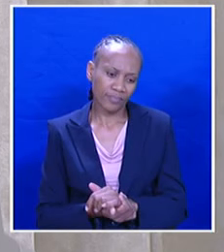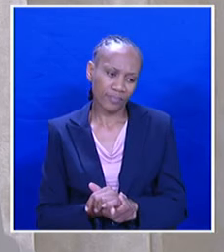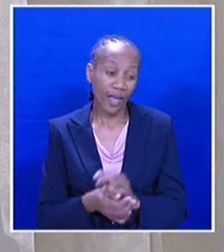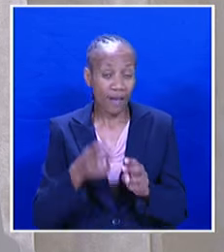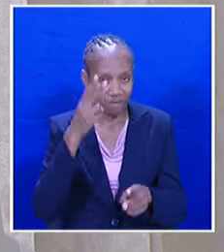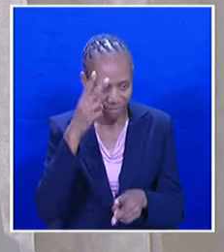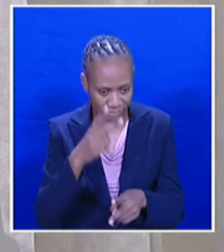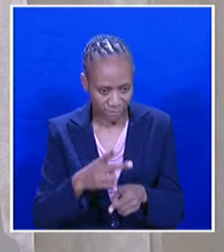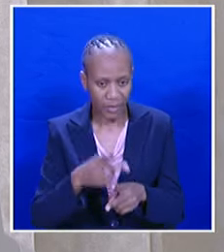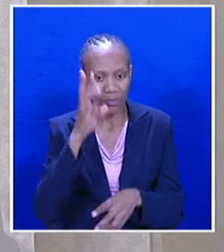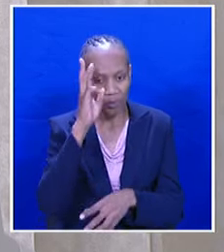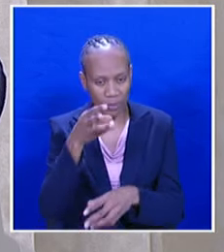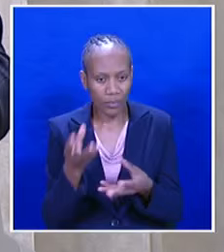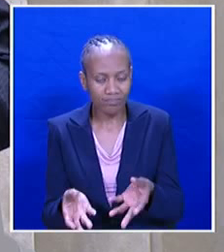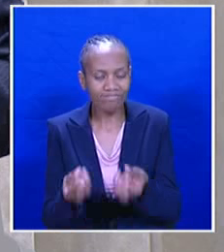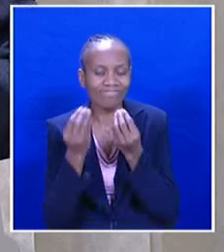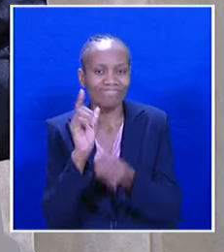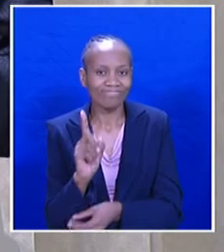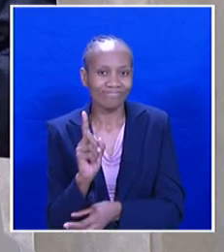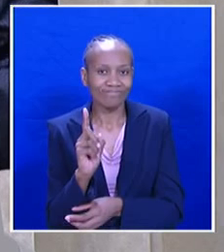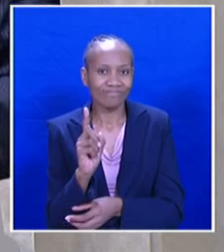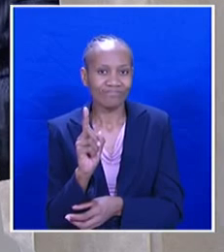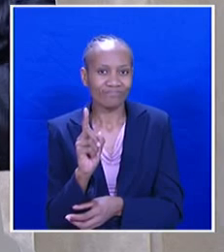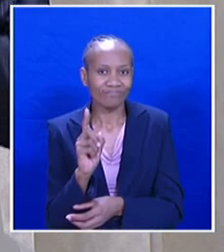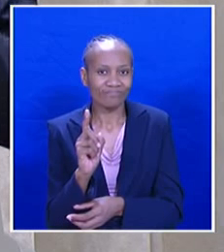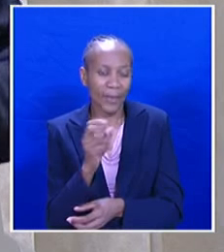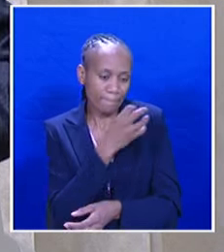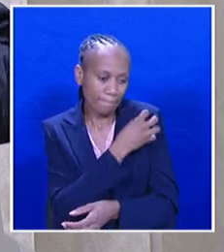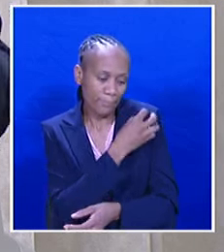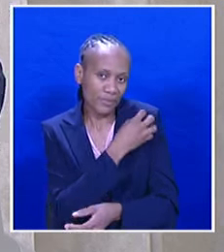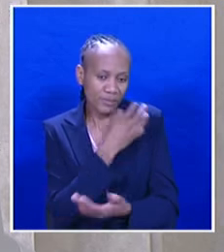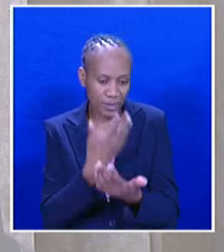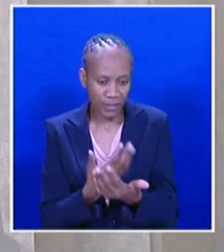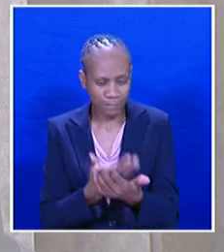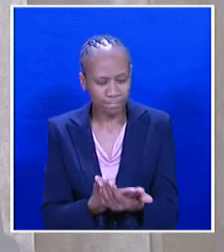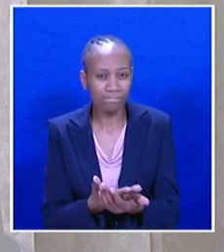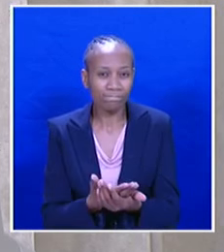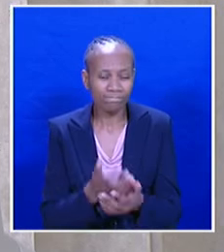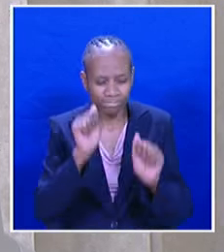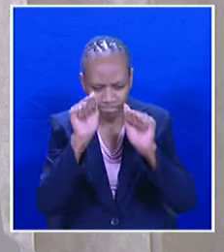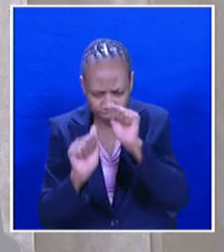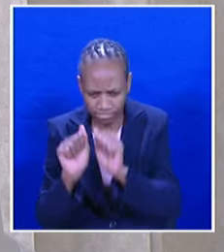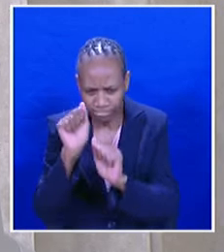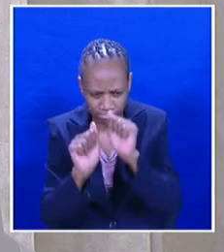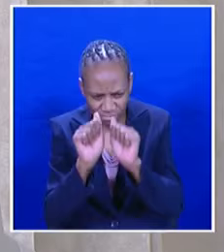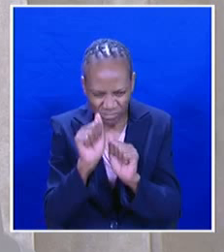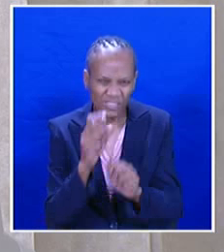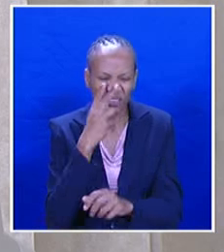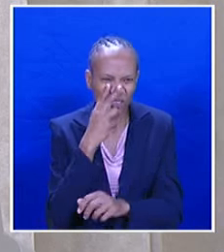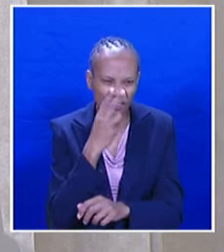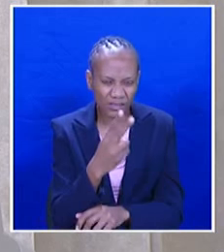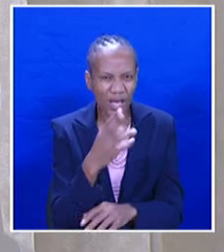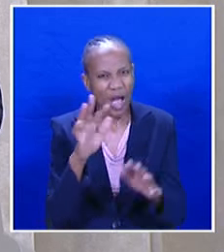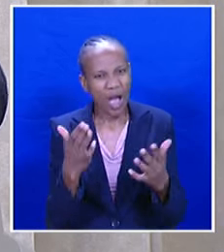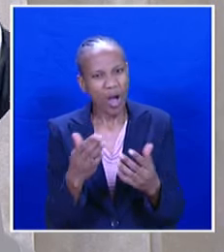her hands so that she can better assess precisely how Eskom is going to go about addressing